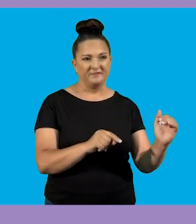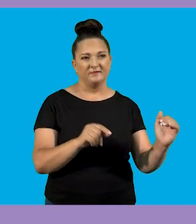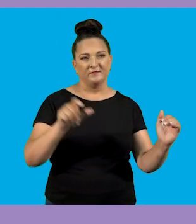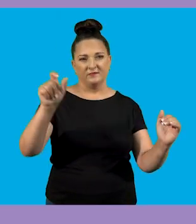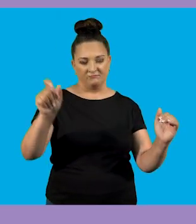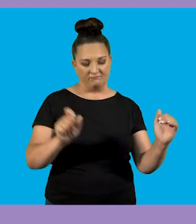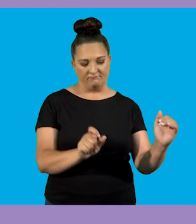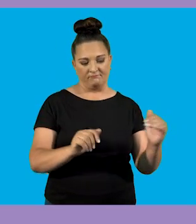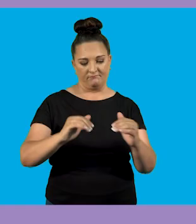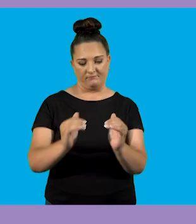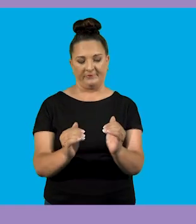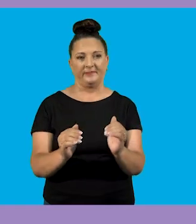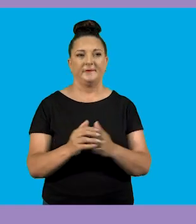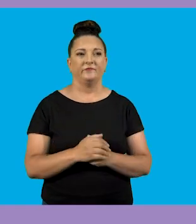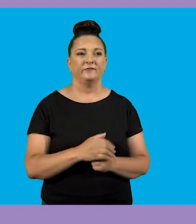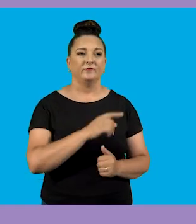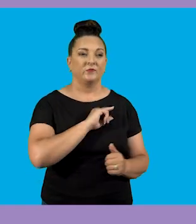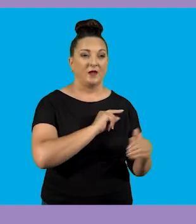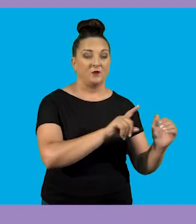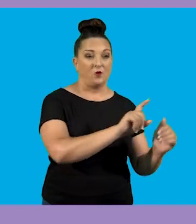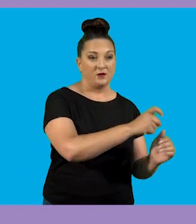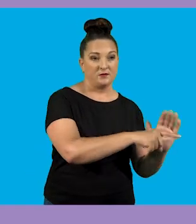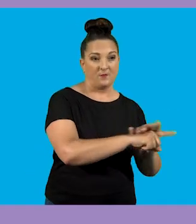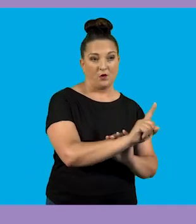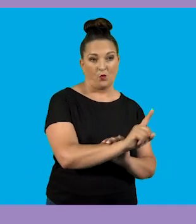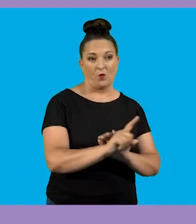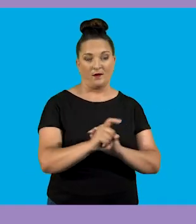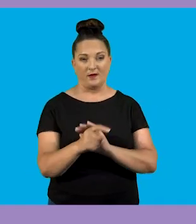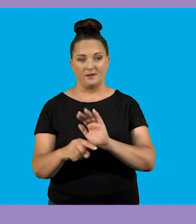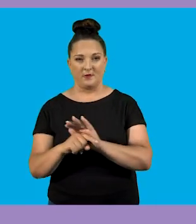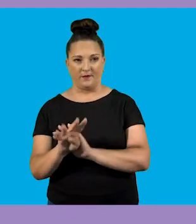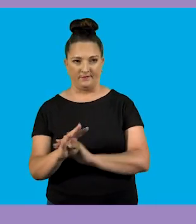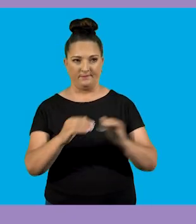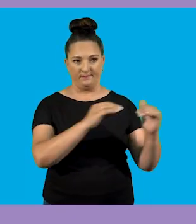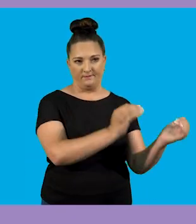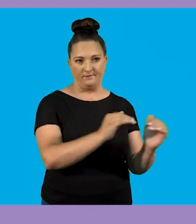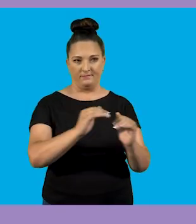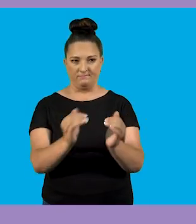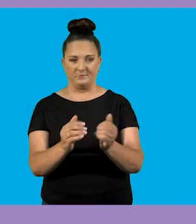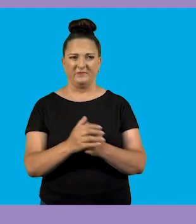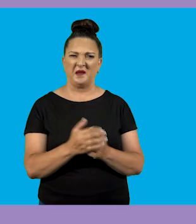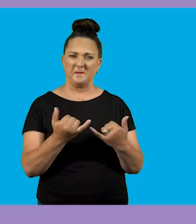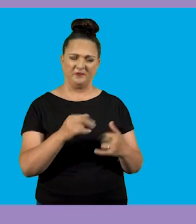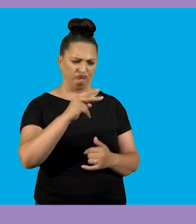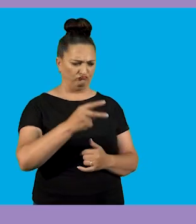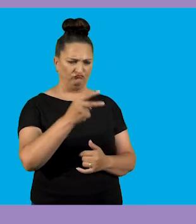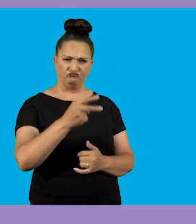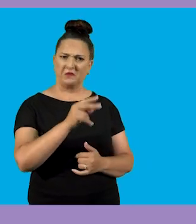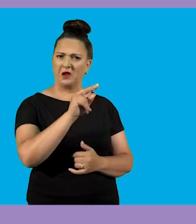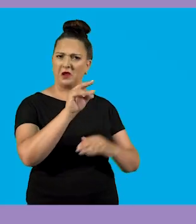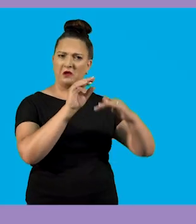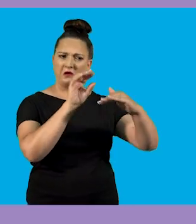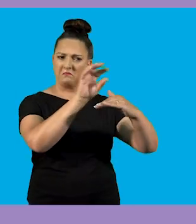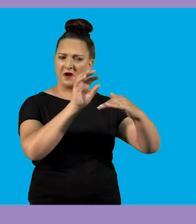1, and the other will go in the other bracket, and that is a negative 4. Quickly, we look at the numerator and the